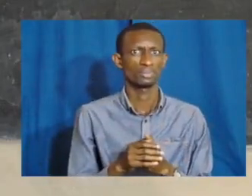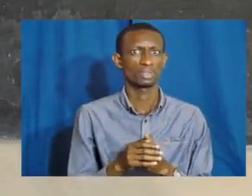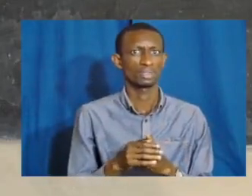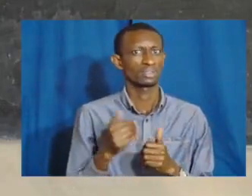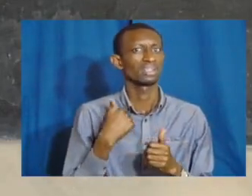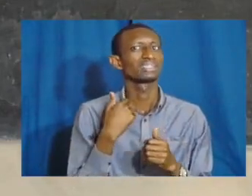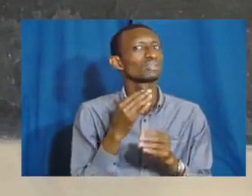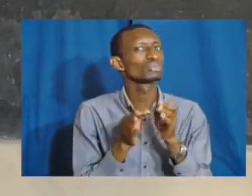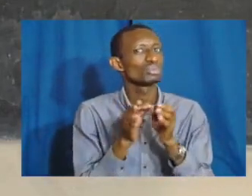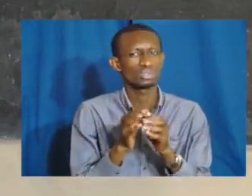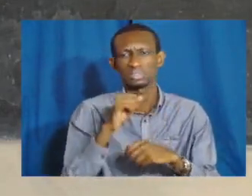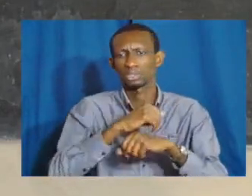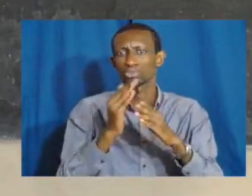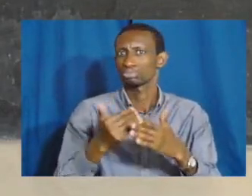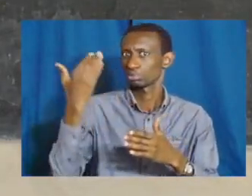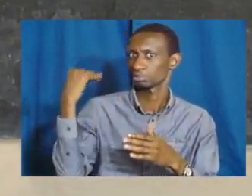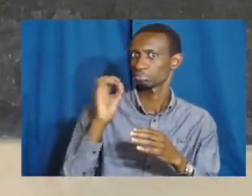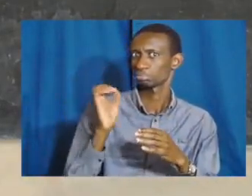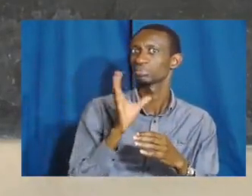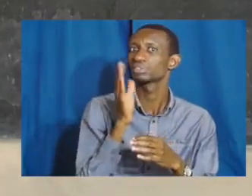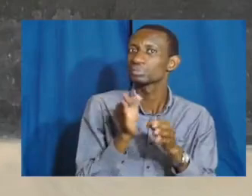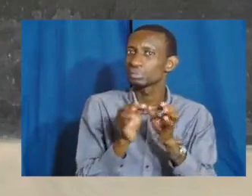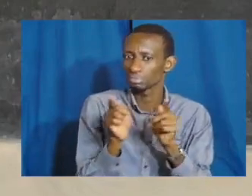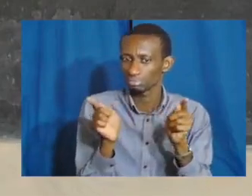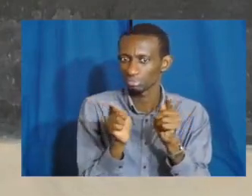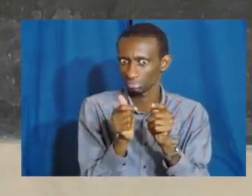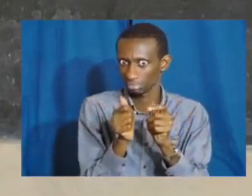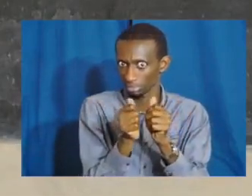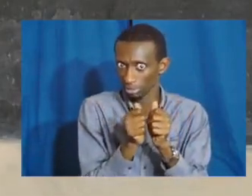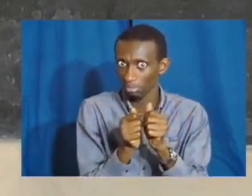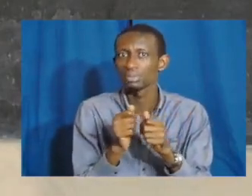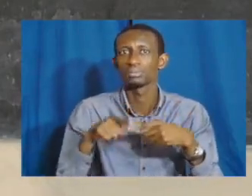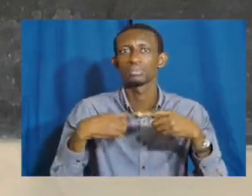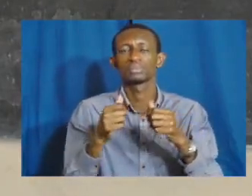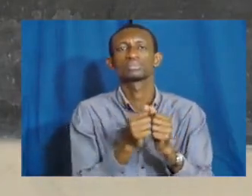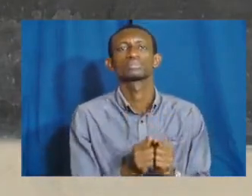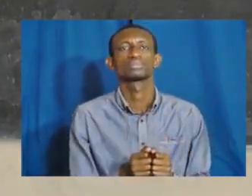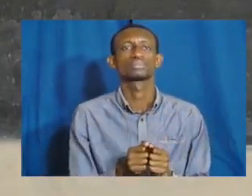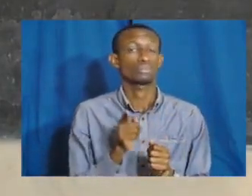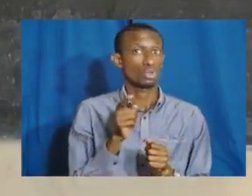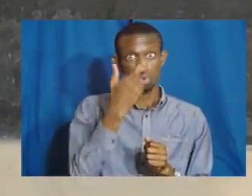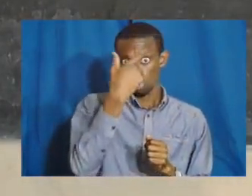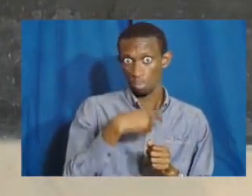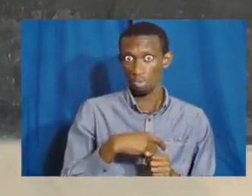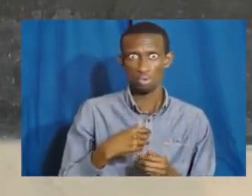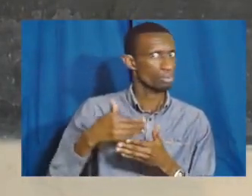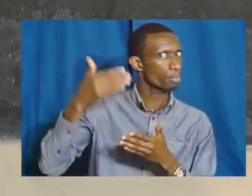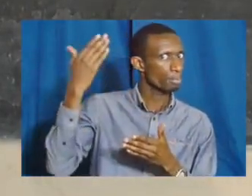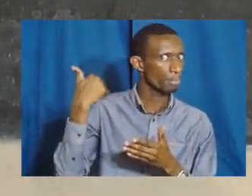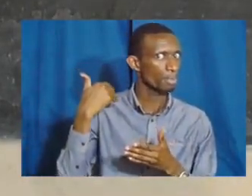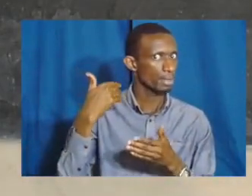with us in the previous lesson, so that we can go together. So, for those who were